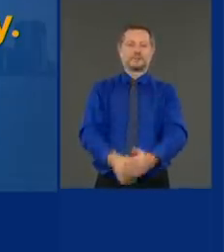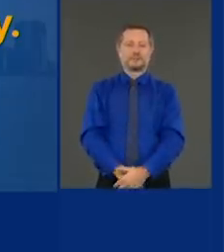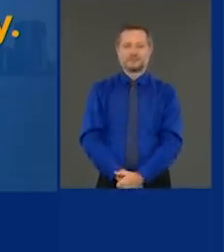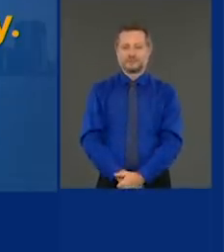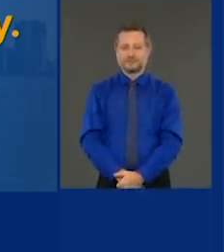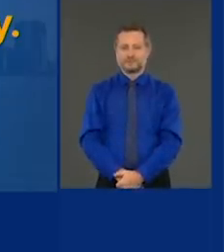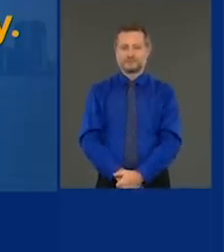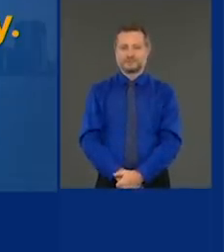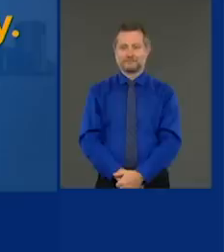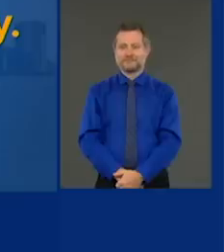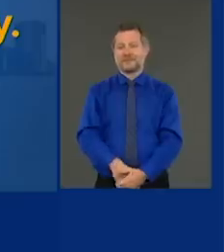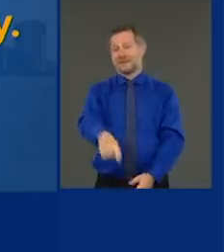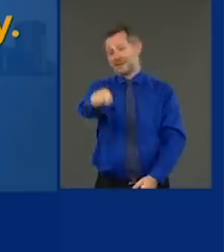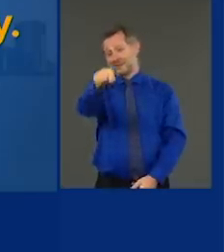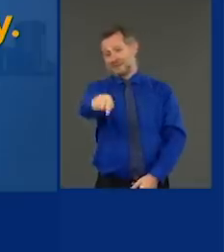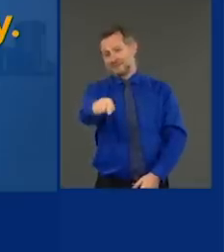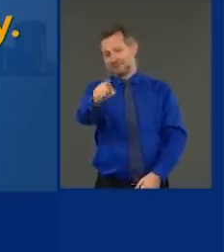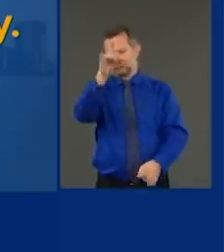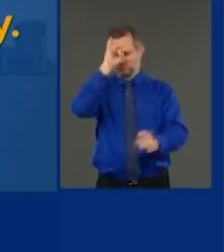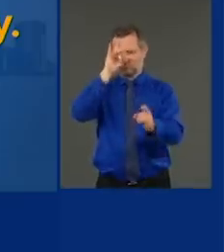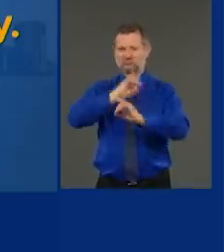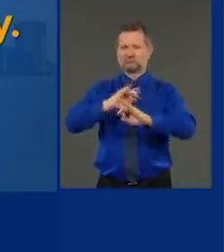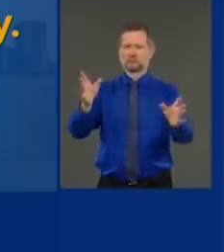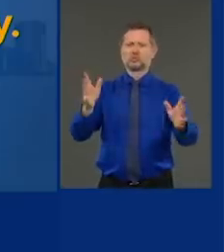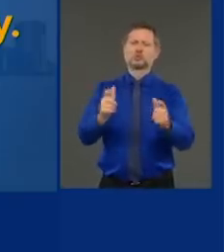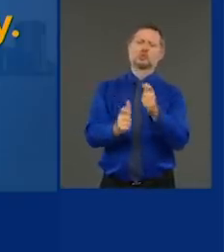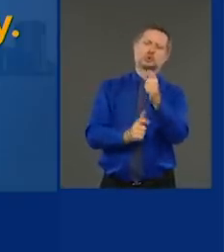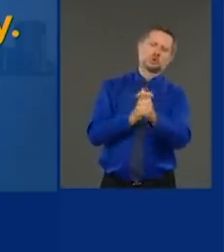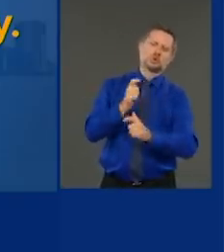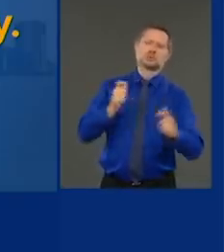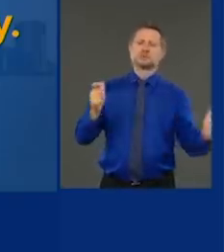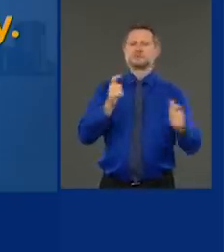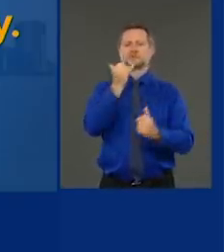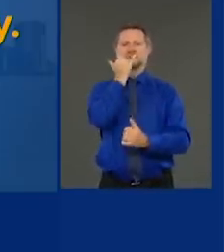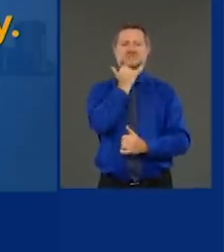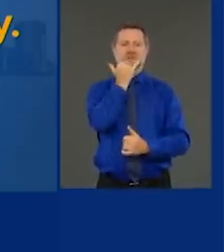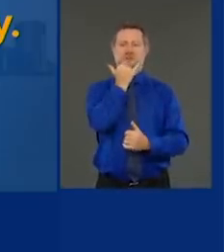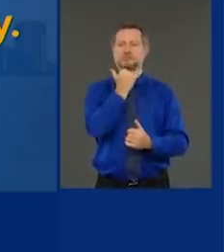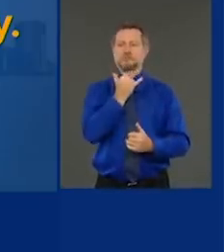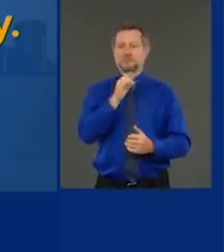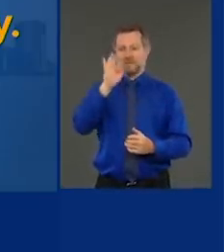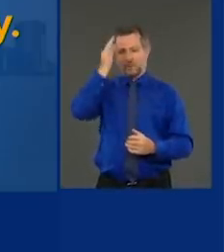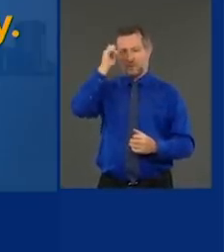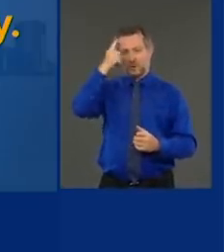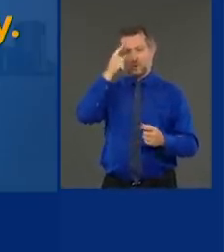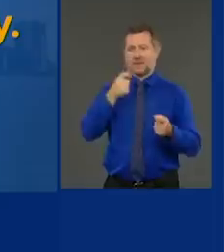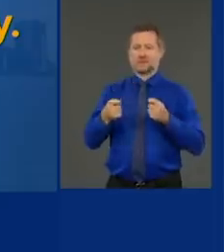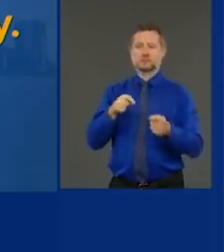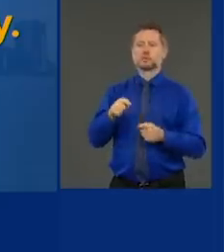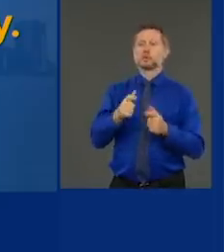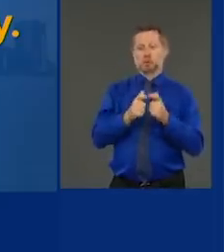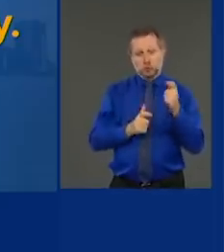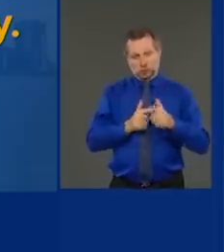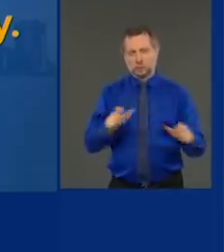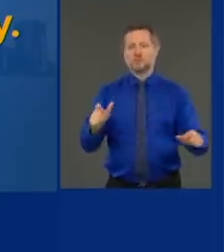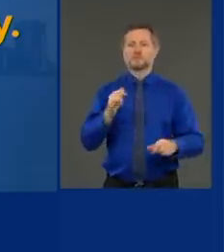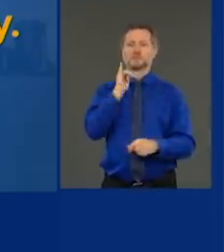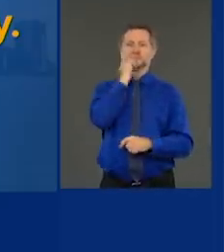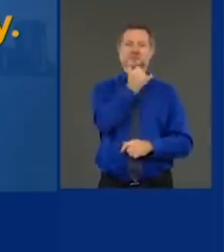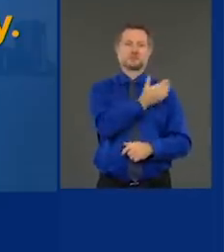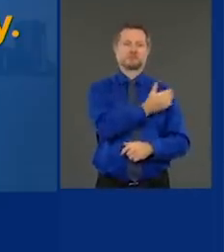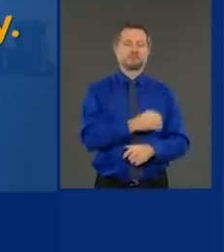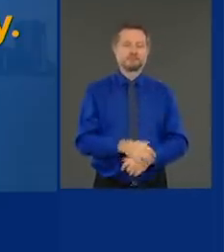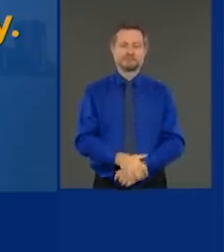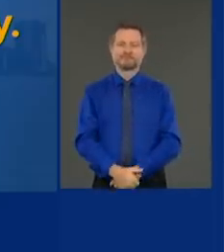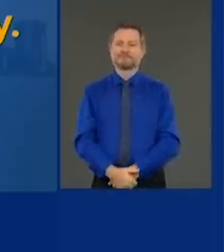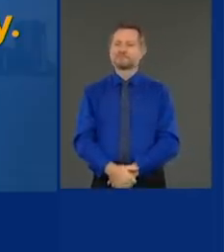was a colossal blunder, how COVID was handled by this federal government. Colossal blunder.